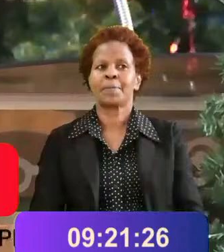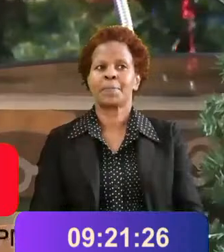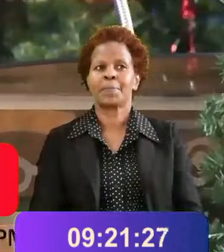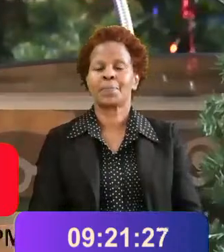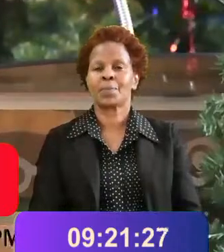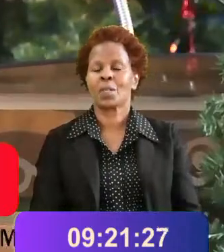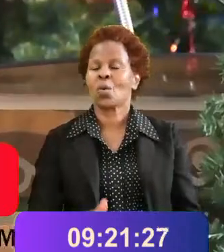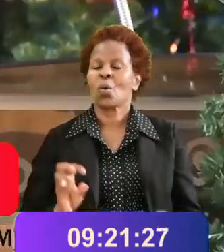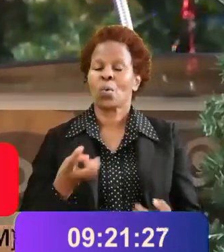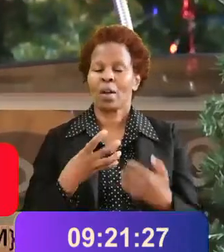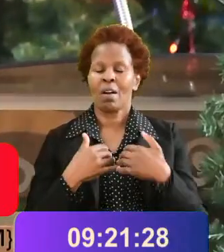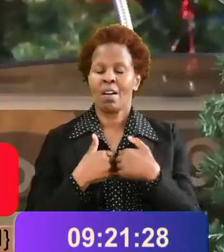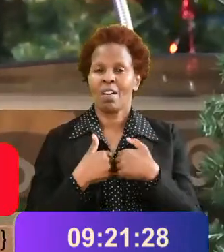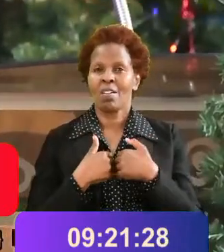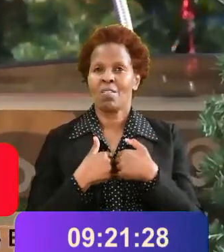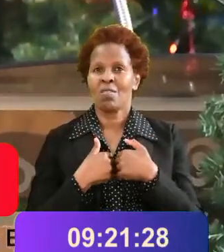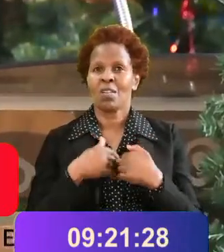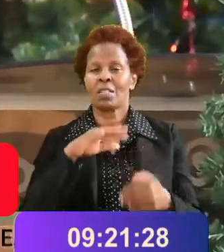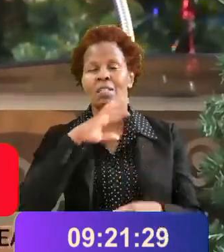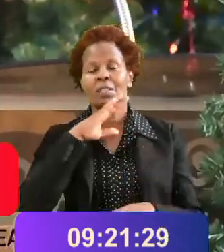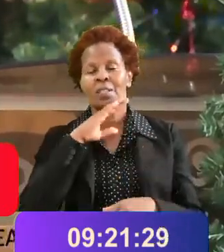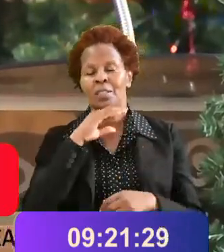We have a death announcement.